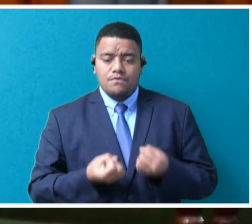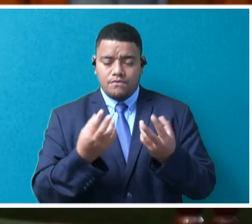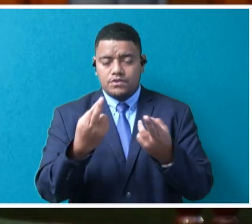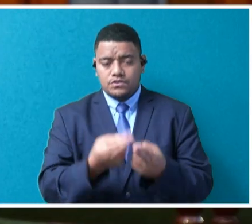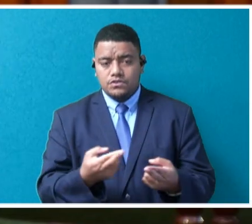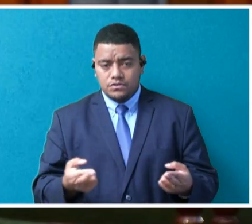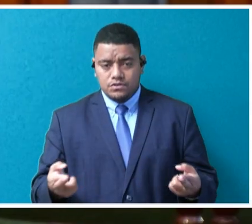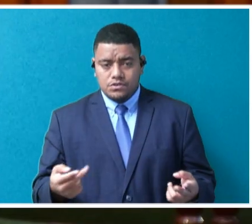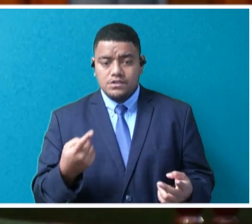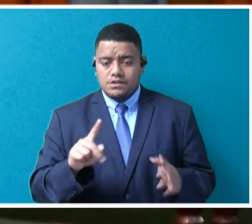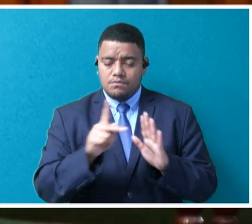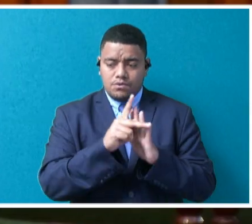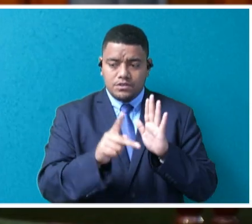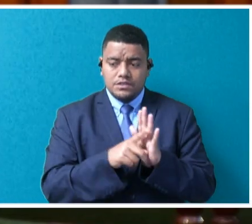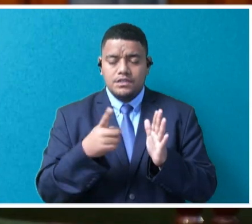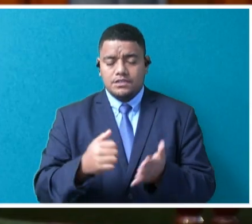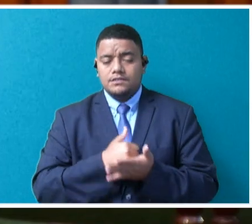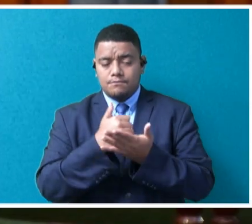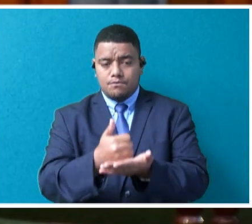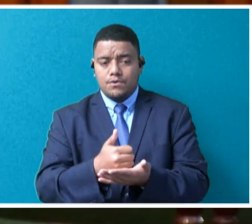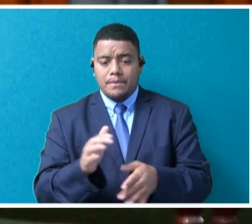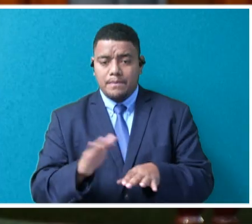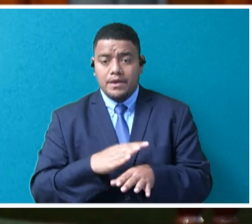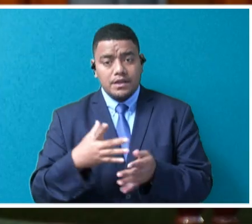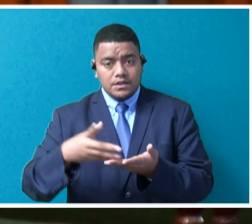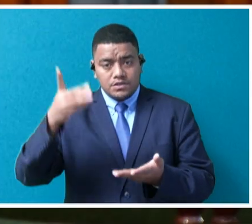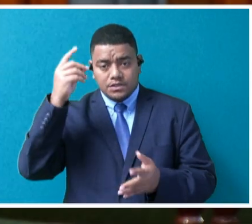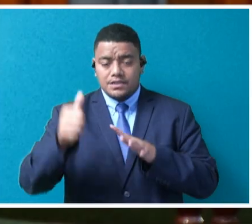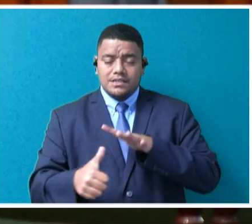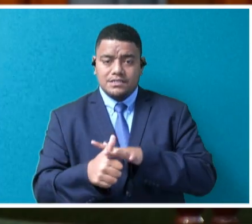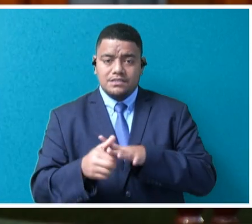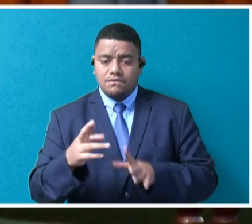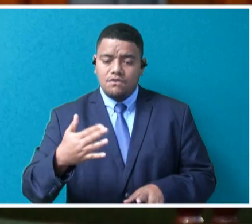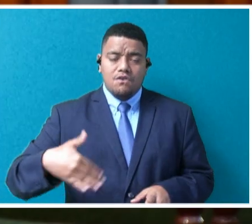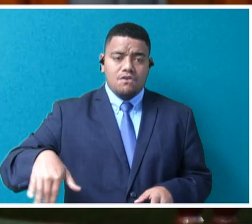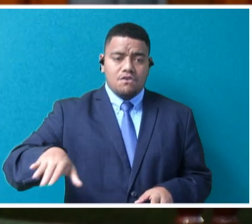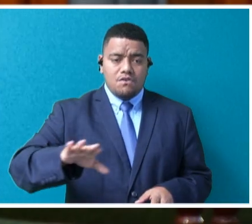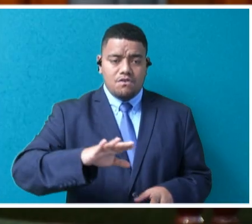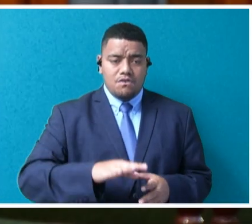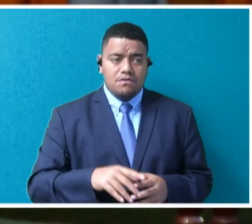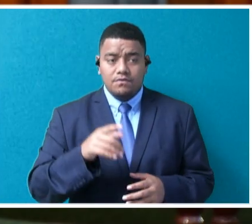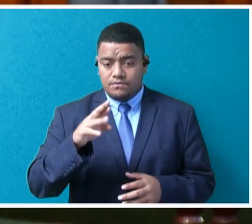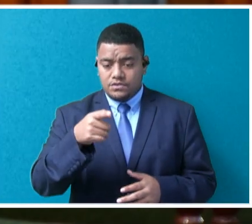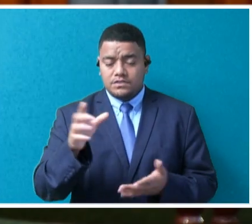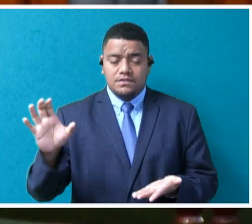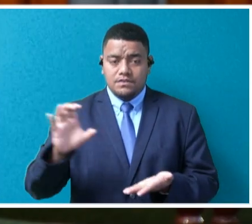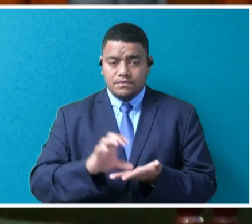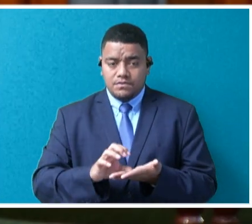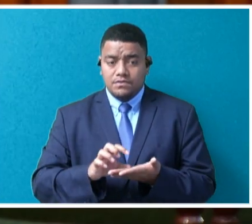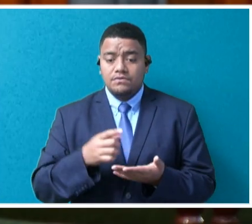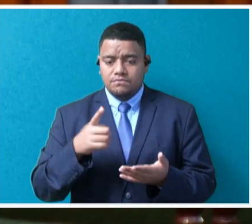resources, policies, and support to make education accessible to all. But for this investment to bear